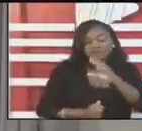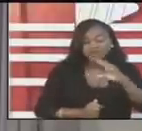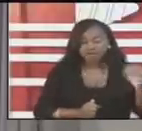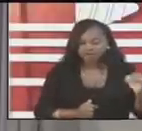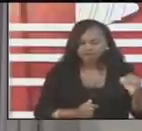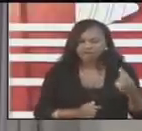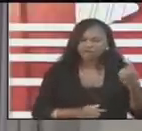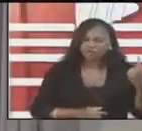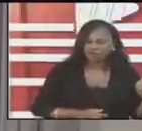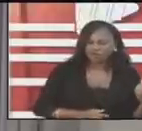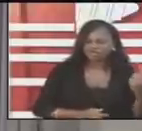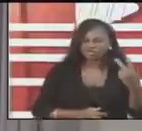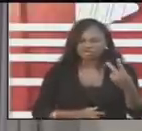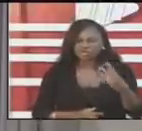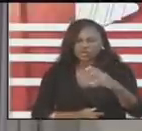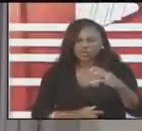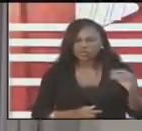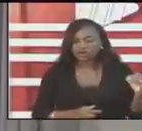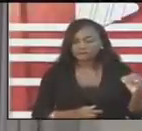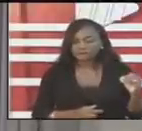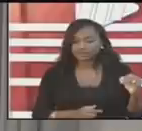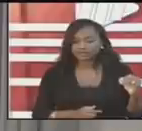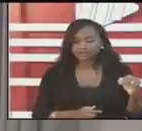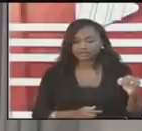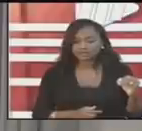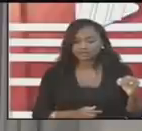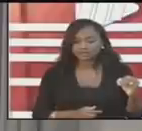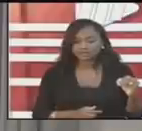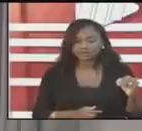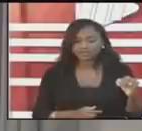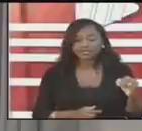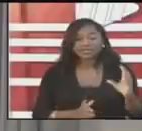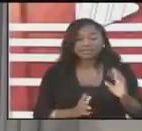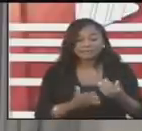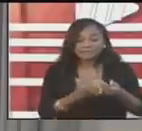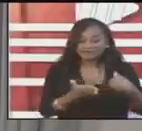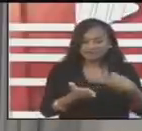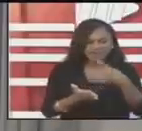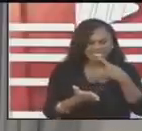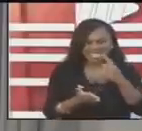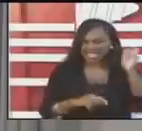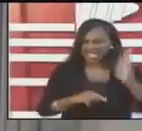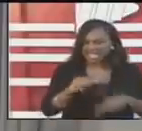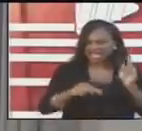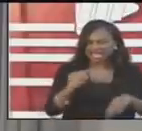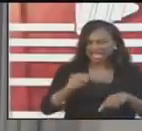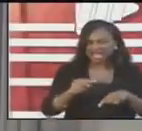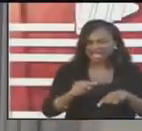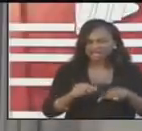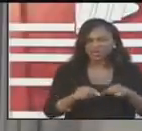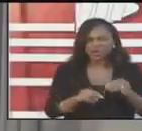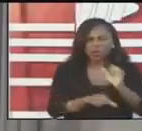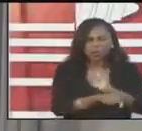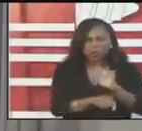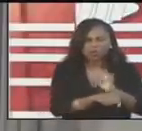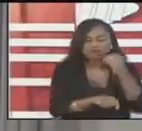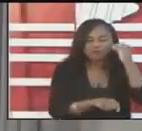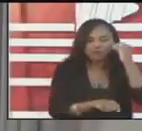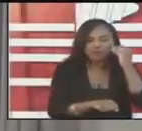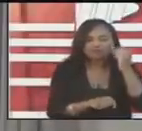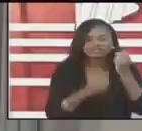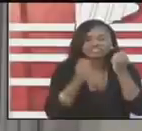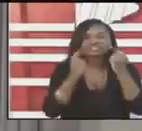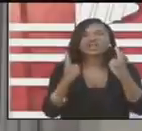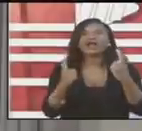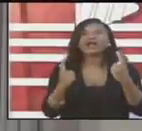companies that frowned upon working at home in the past and said it couldn't work were quite amazed and shocked as